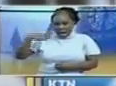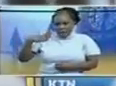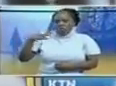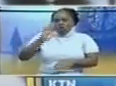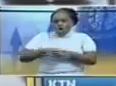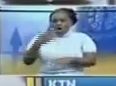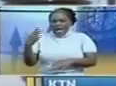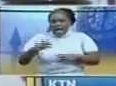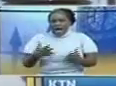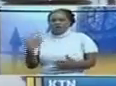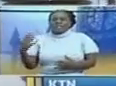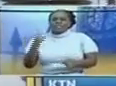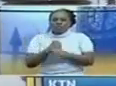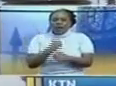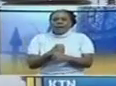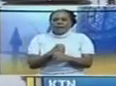Work.